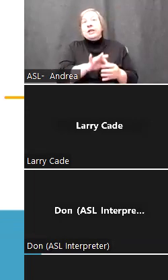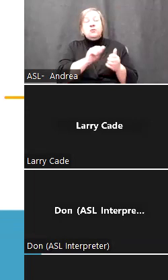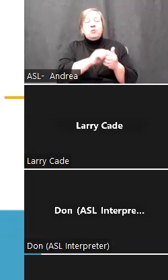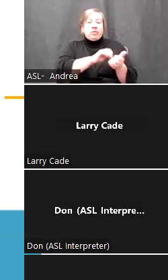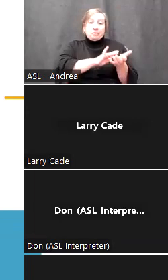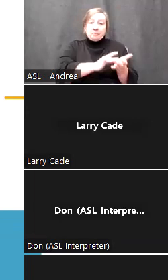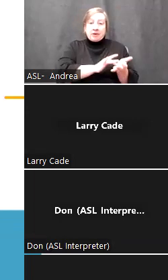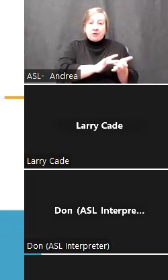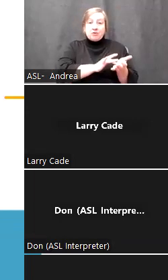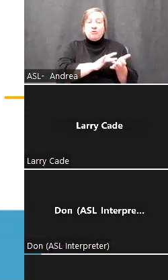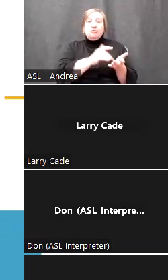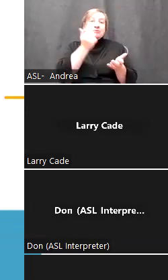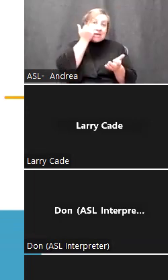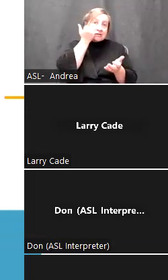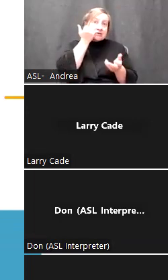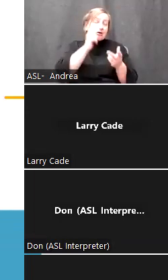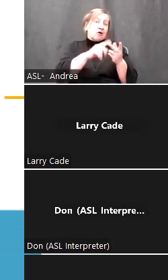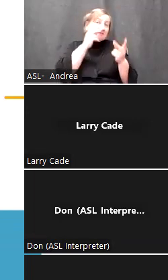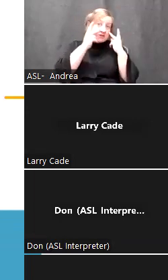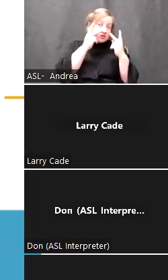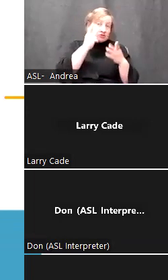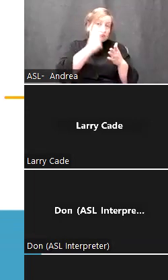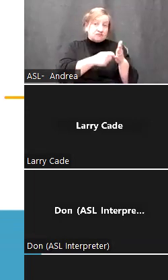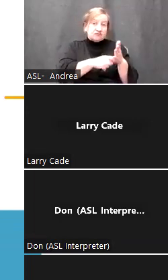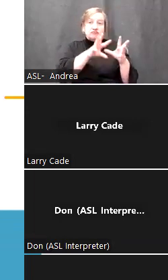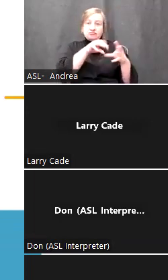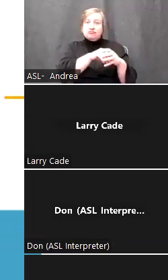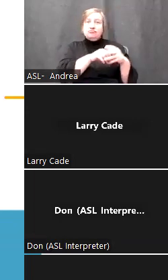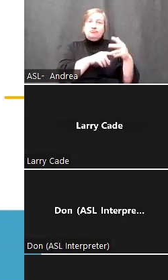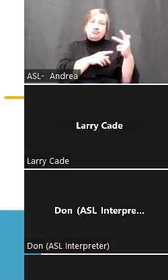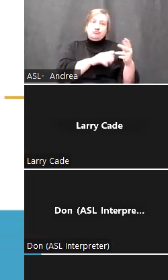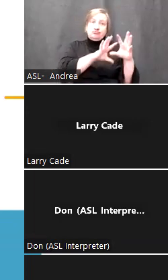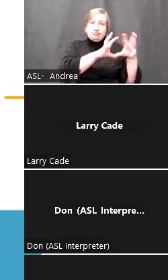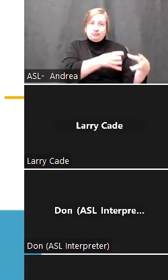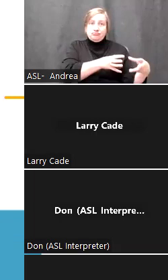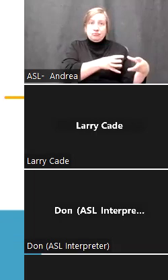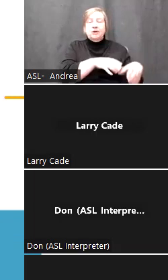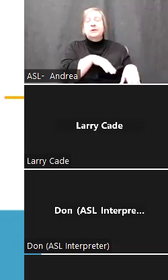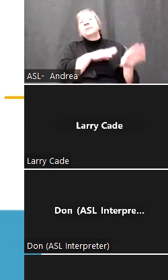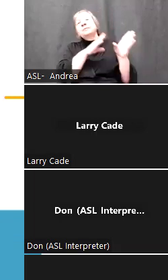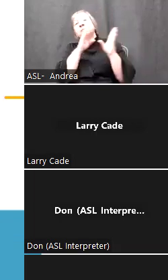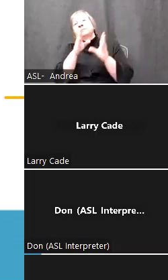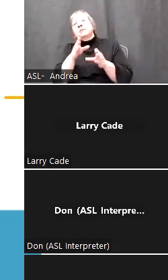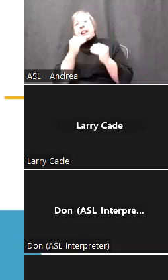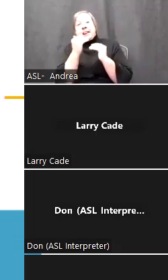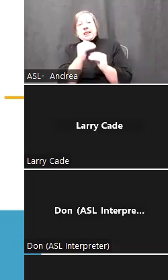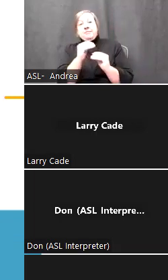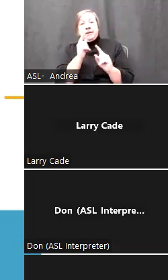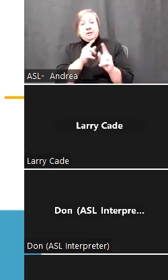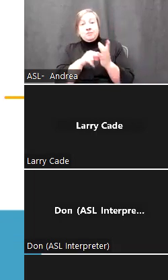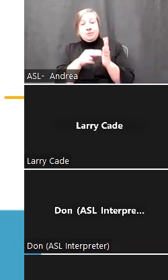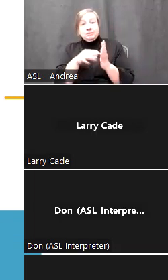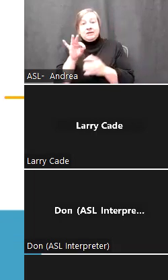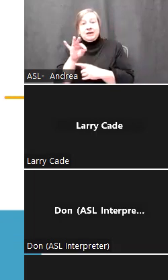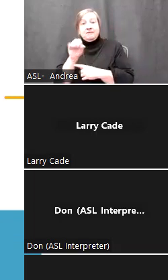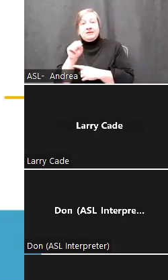medical, dental, or vision expenses, sort of those 3 big categories. And then the limited purpose FSA, why it's